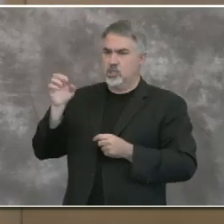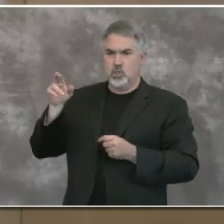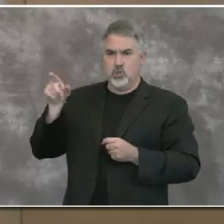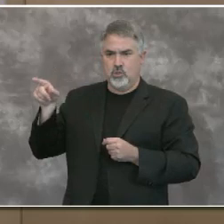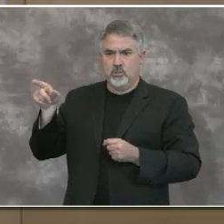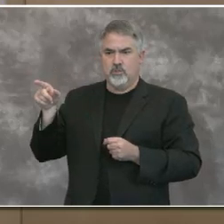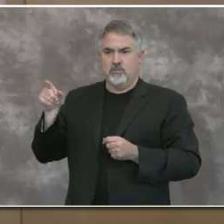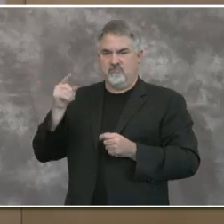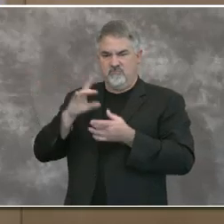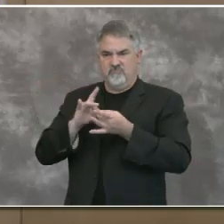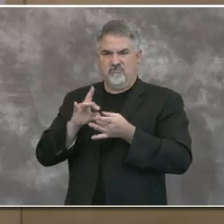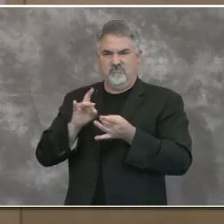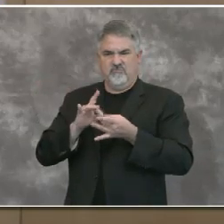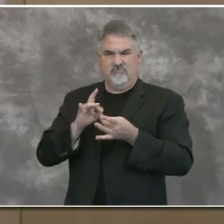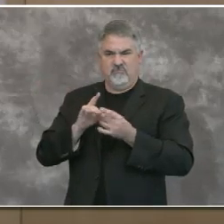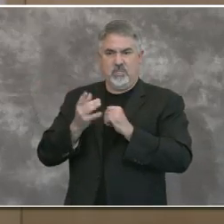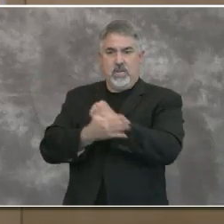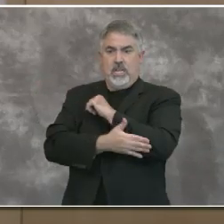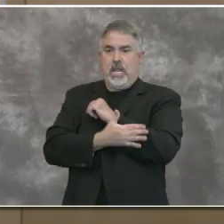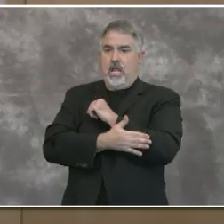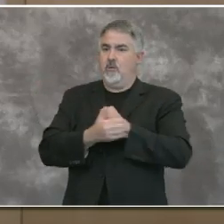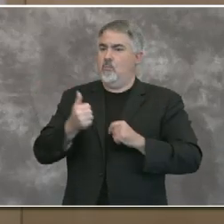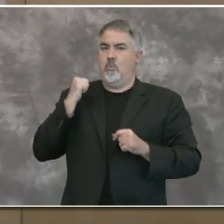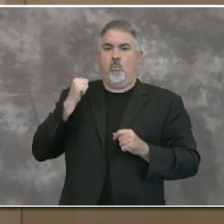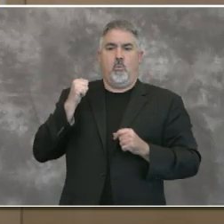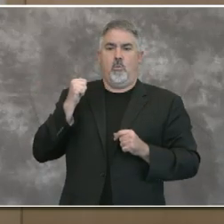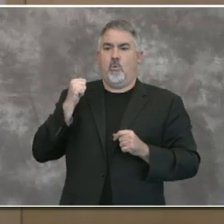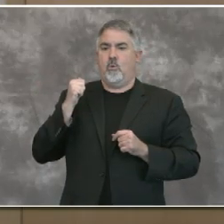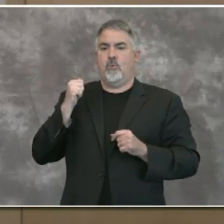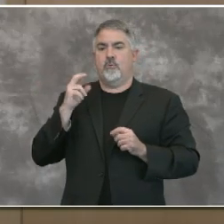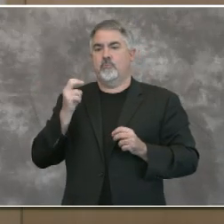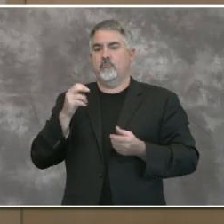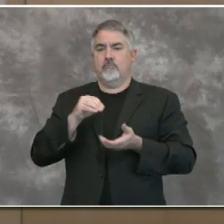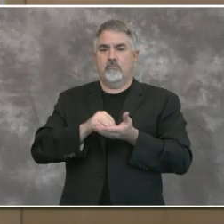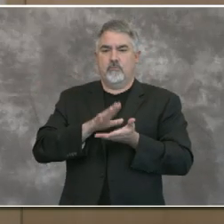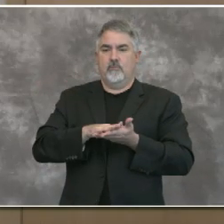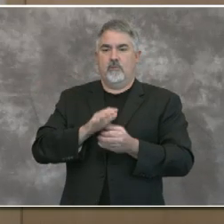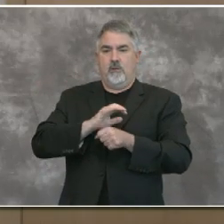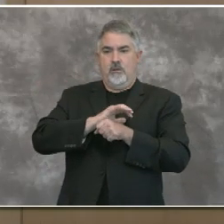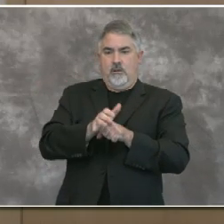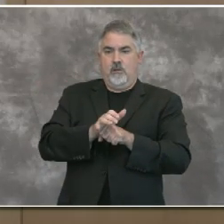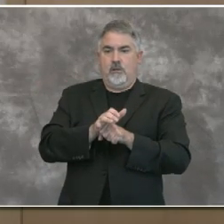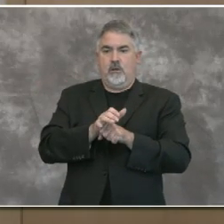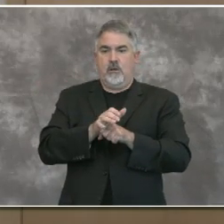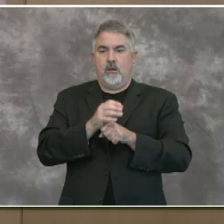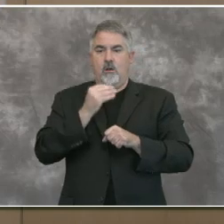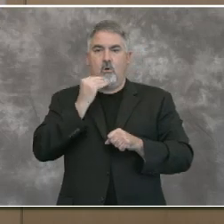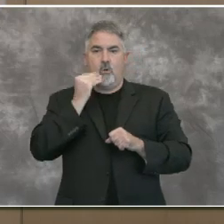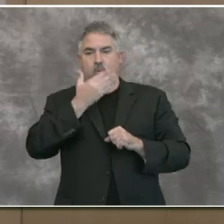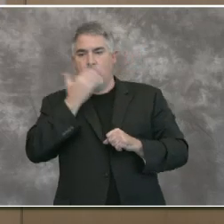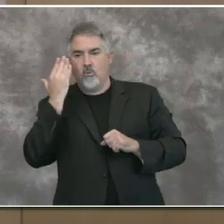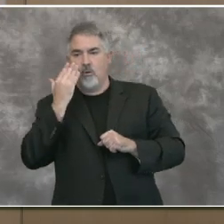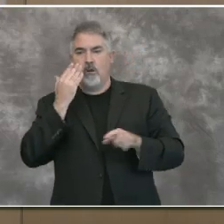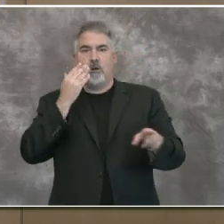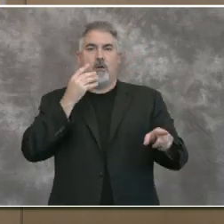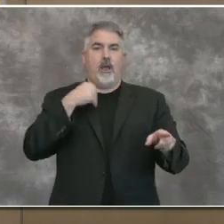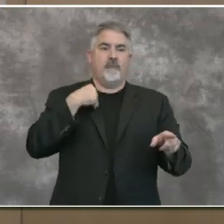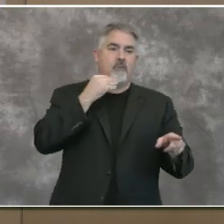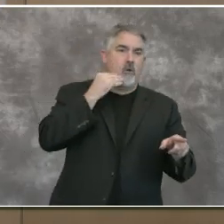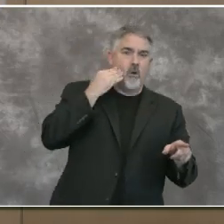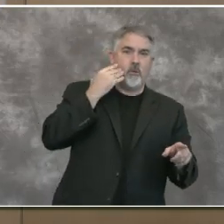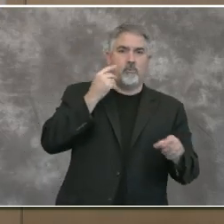reporting COVID-19 cases by housing status. Is San Diego County tracking the number of homeless San Diegans who have been tested positive